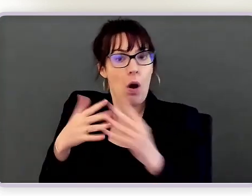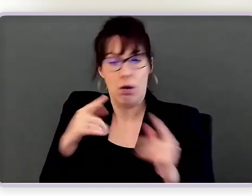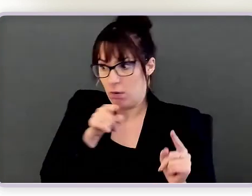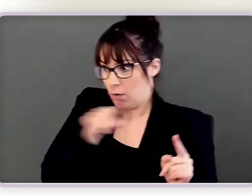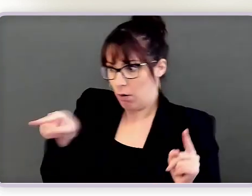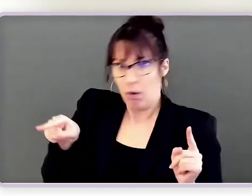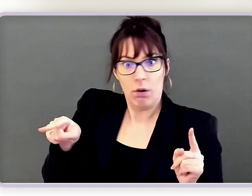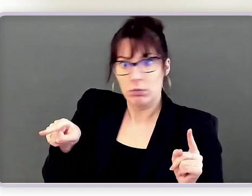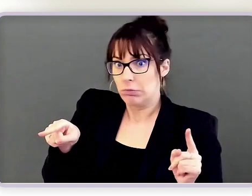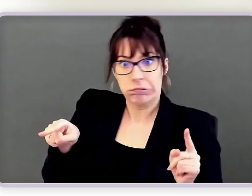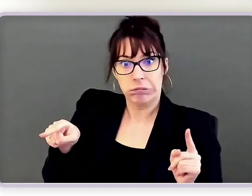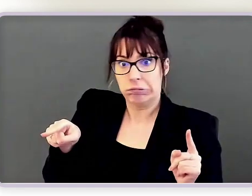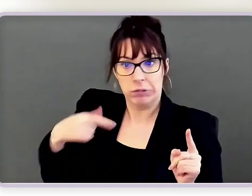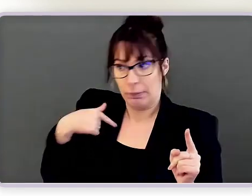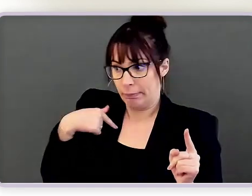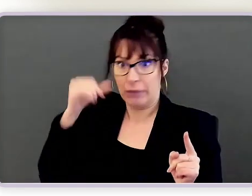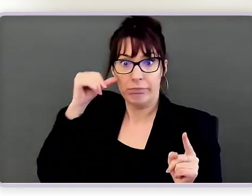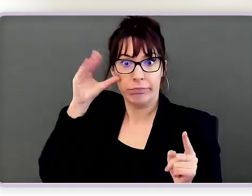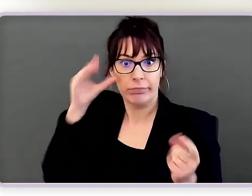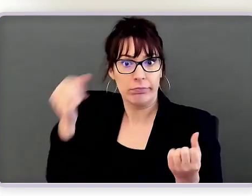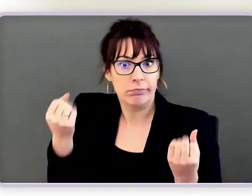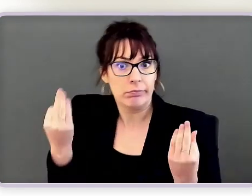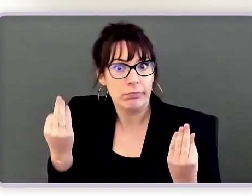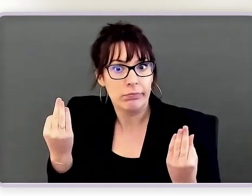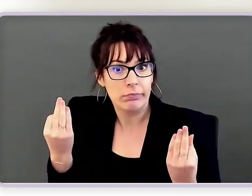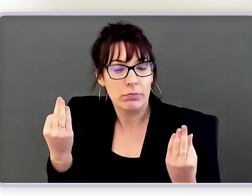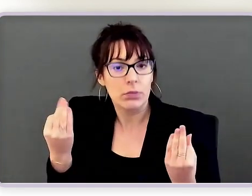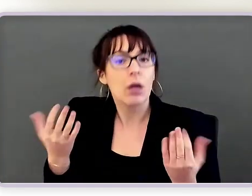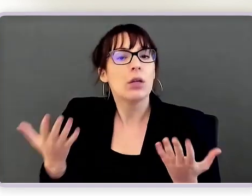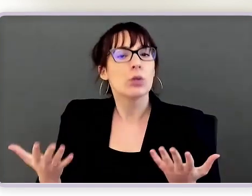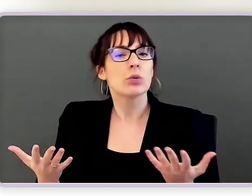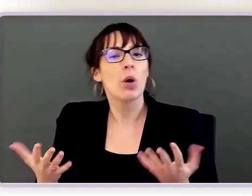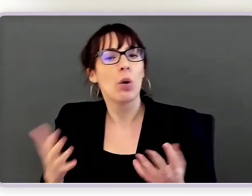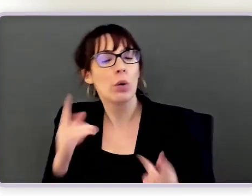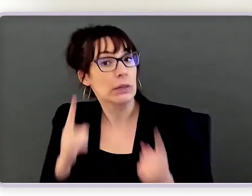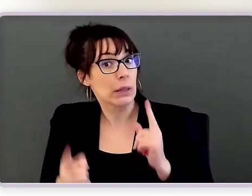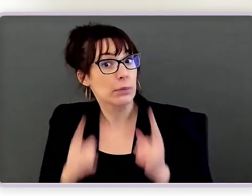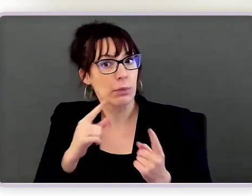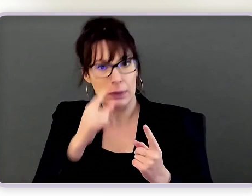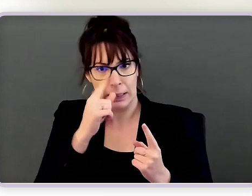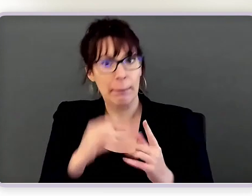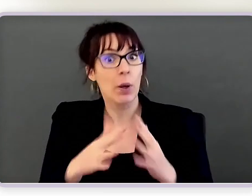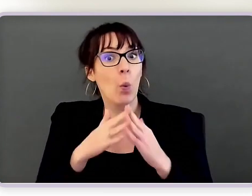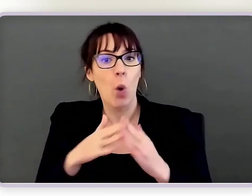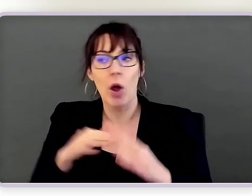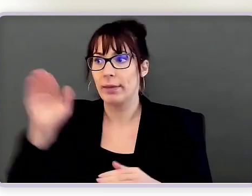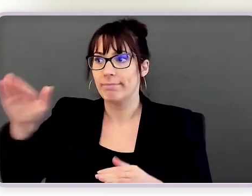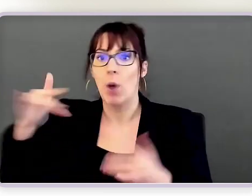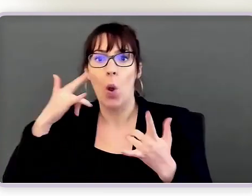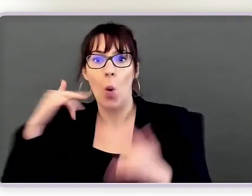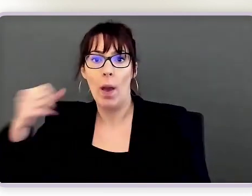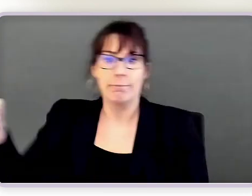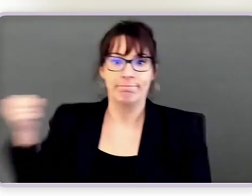And so it's really helpful to get a lawyer.